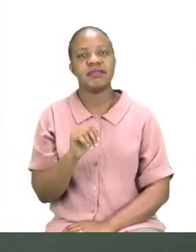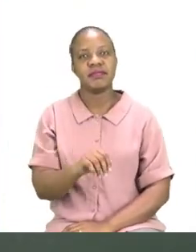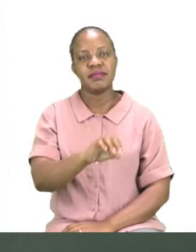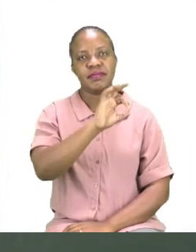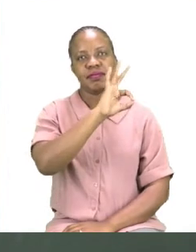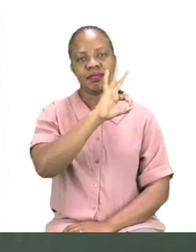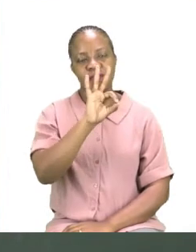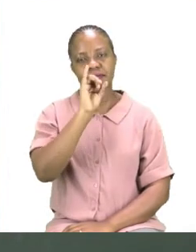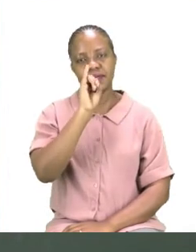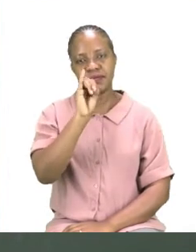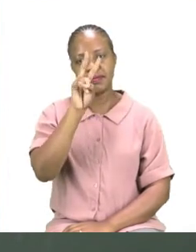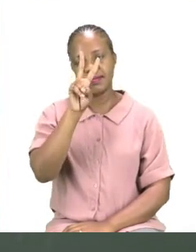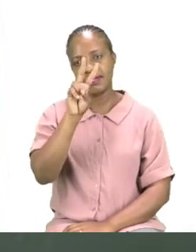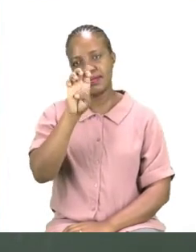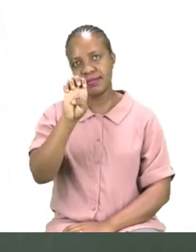5.